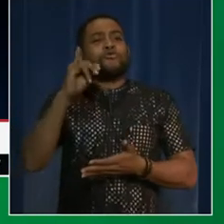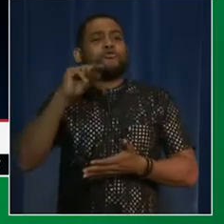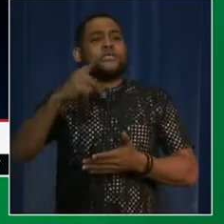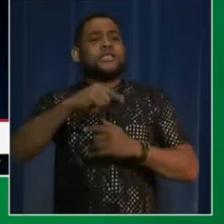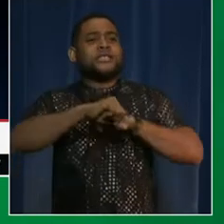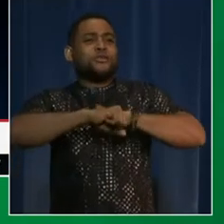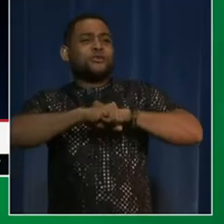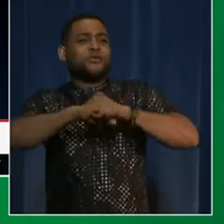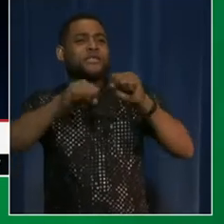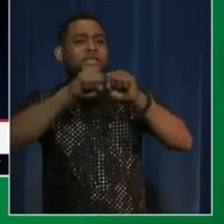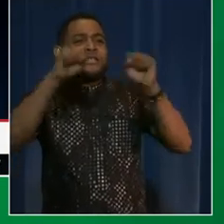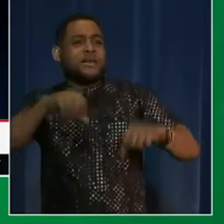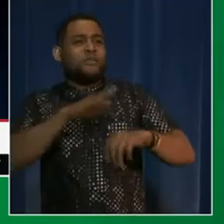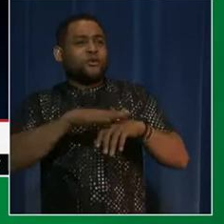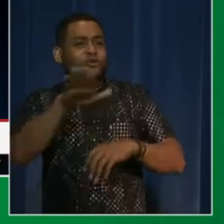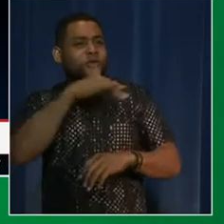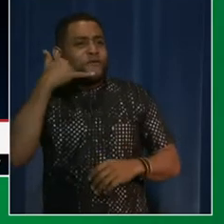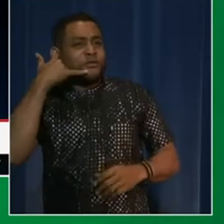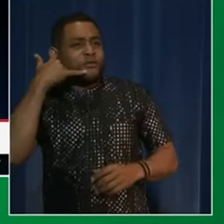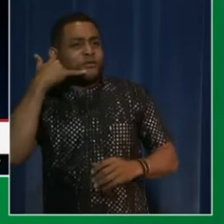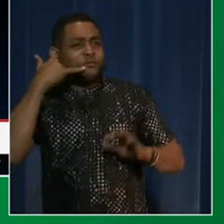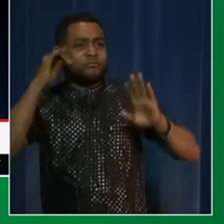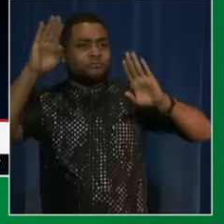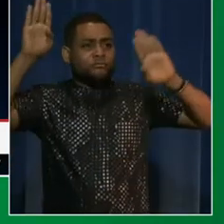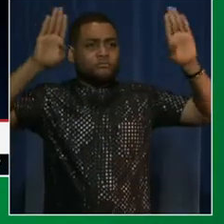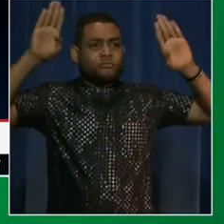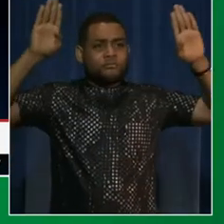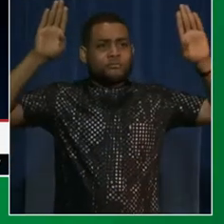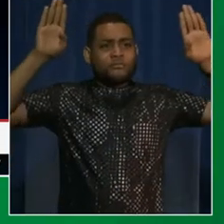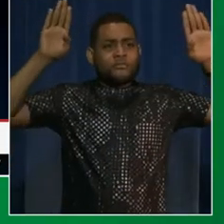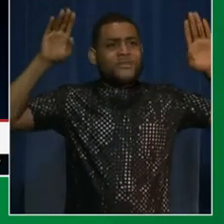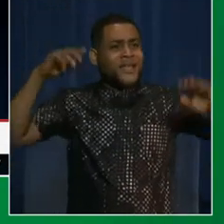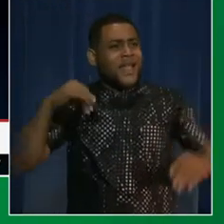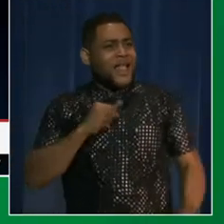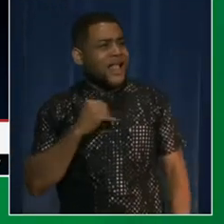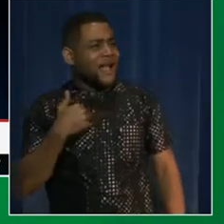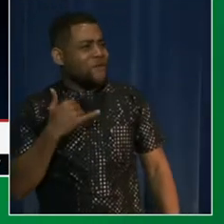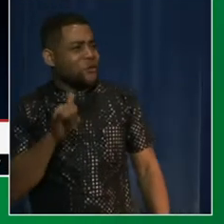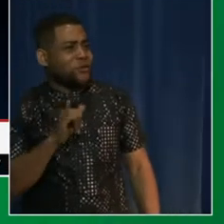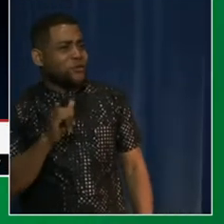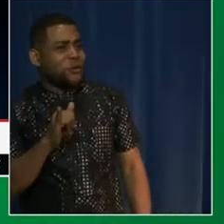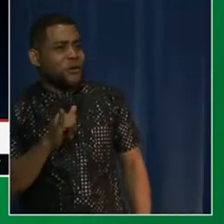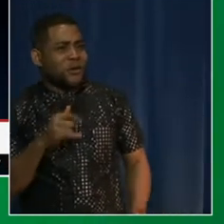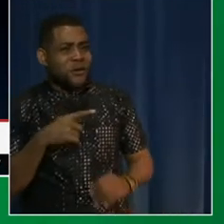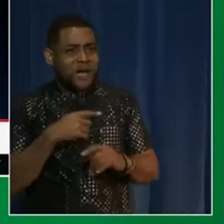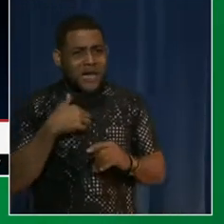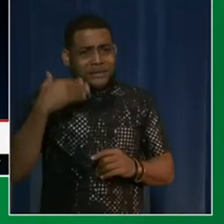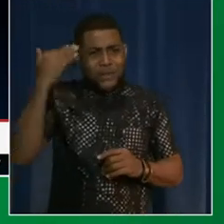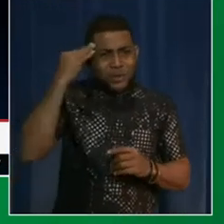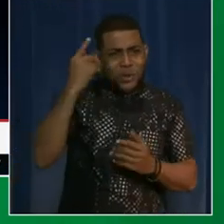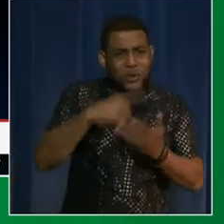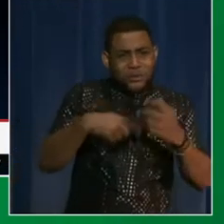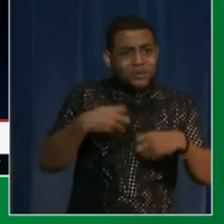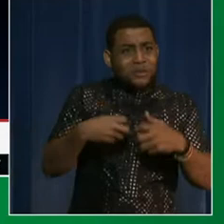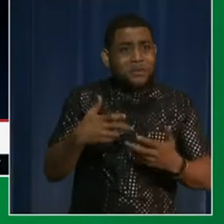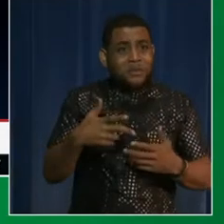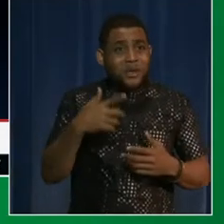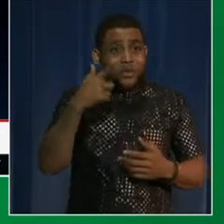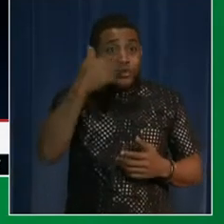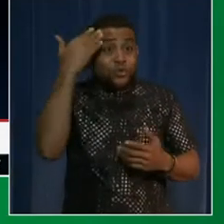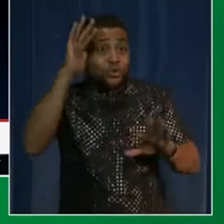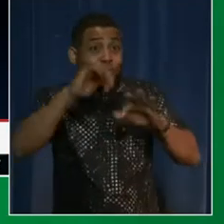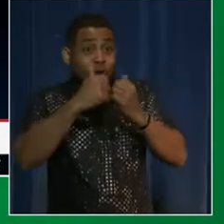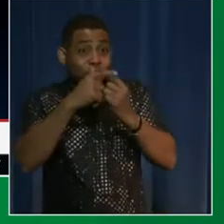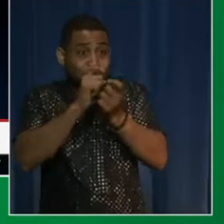Okay. Show of hands. Because I've got it too, and I've got it also, and I know what the problem is now. You don't know how to adjust that.